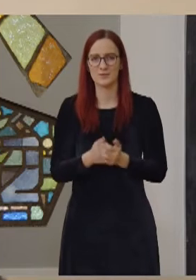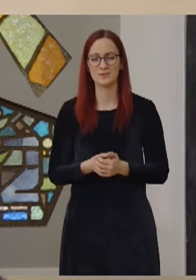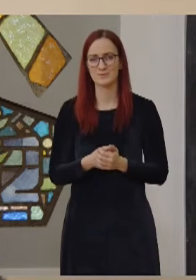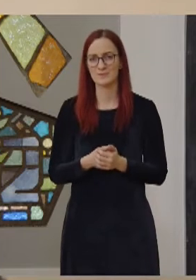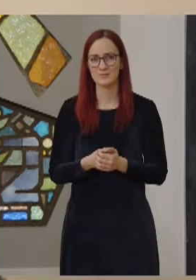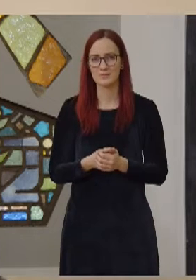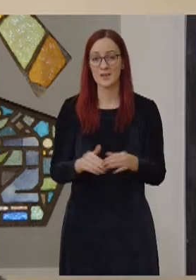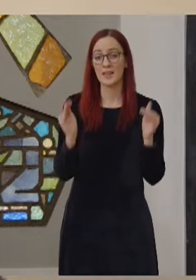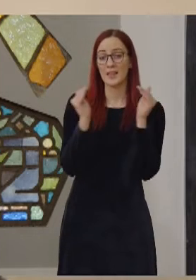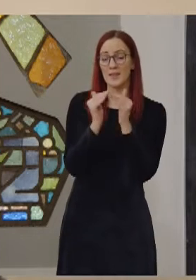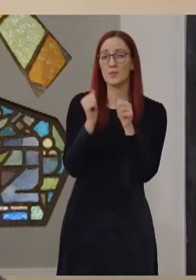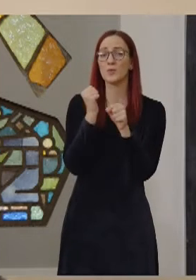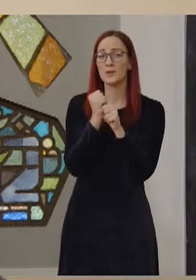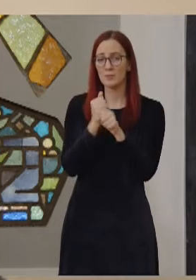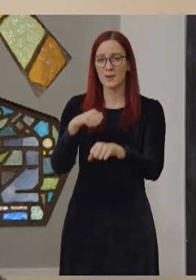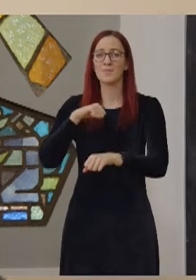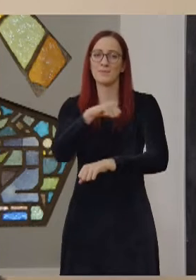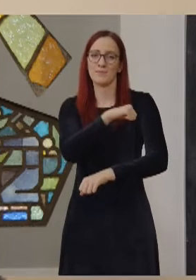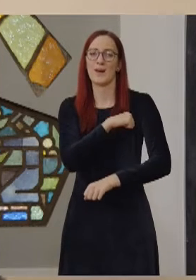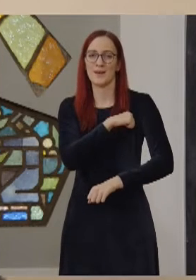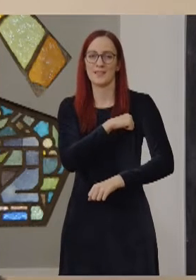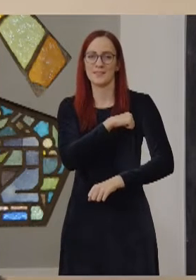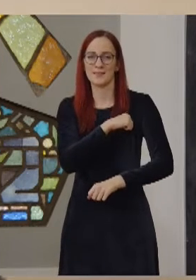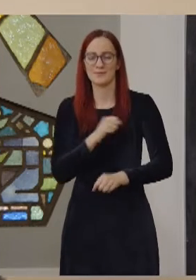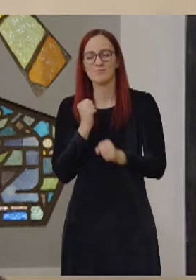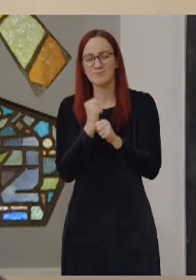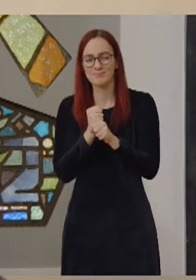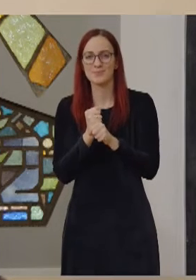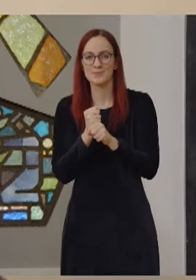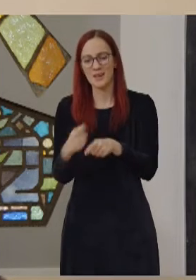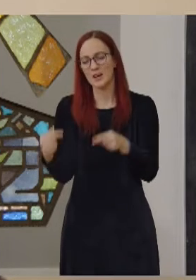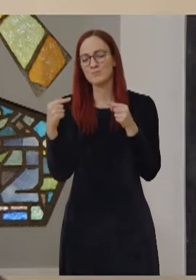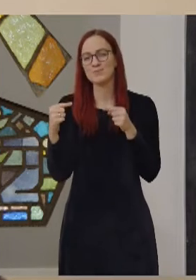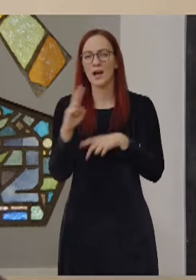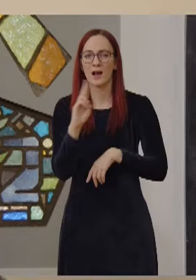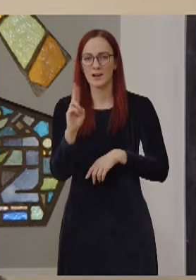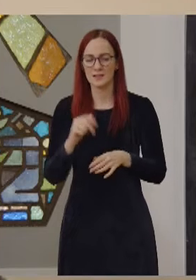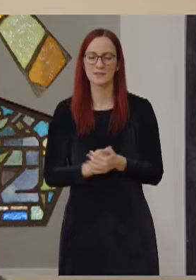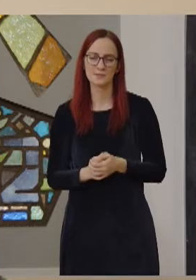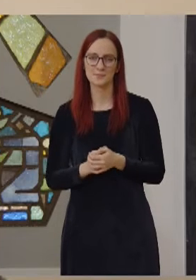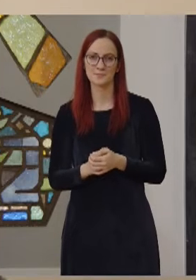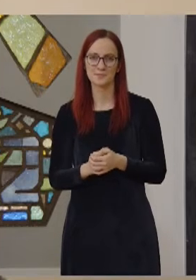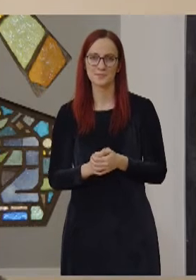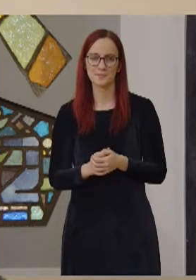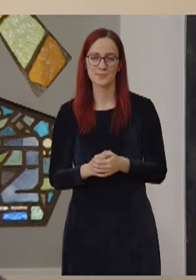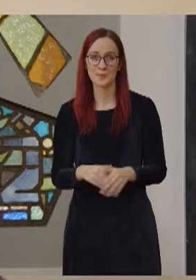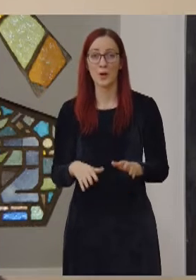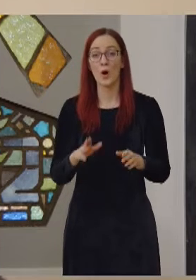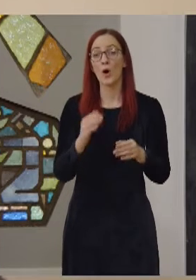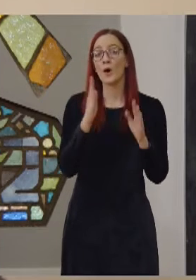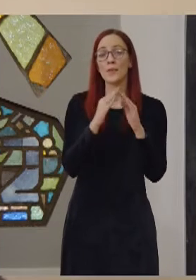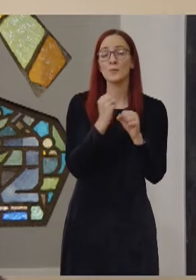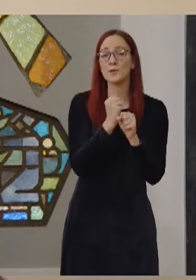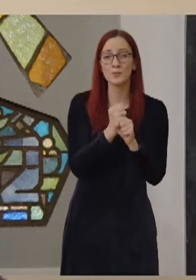ratification of the convention. It seems that we have not done the homework despite the fact that we have been dealing with this